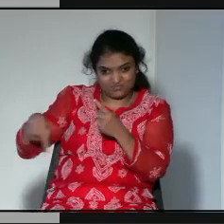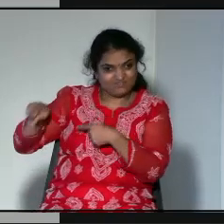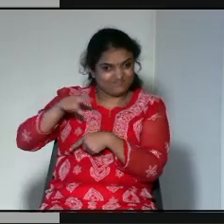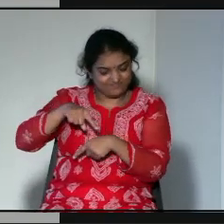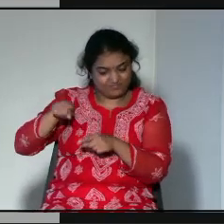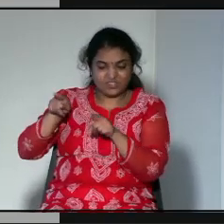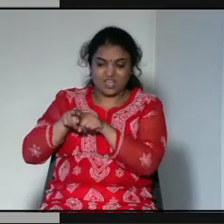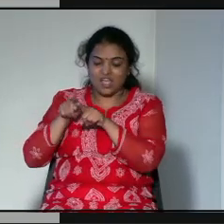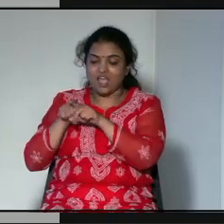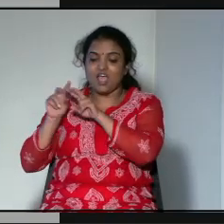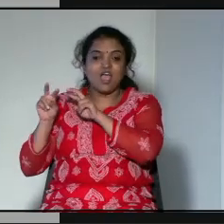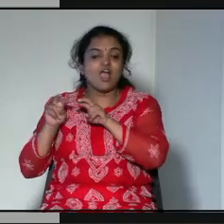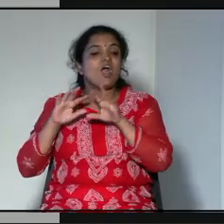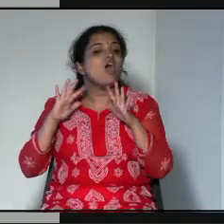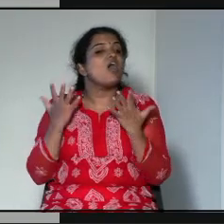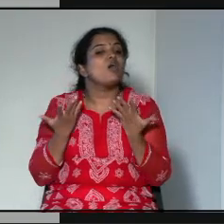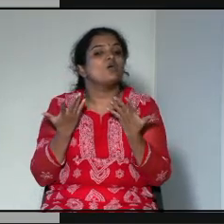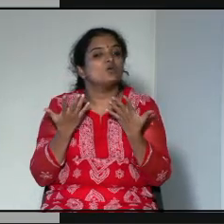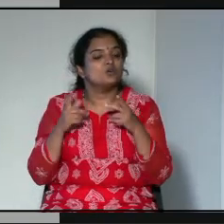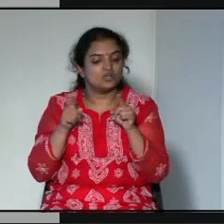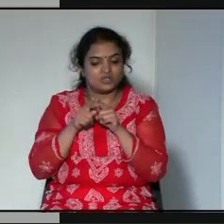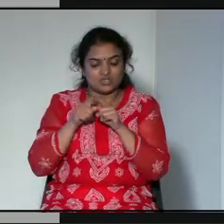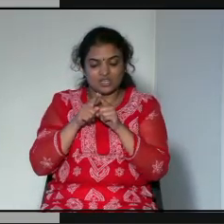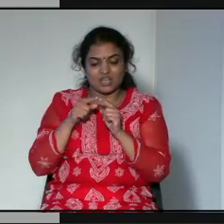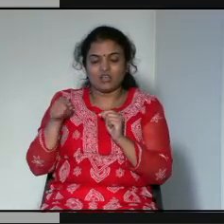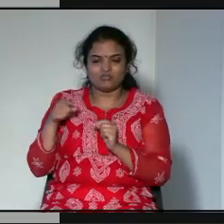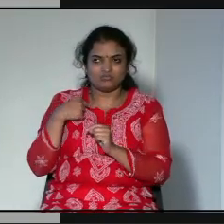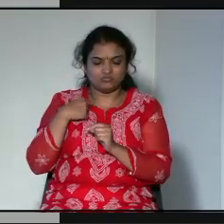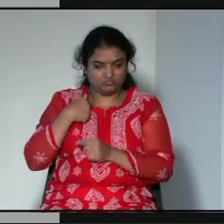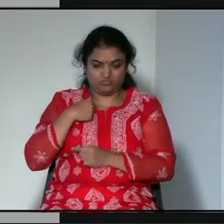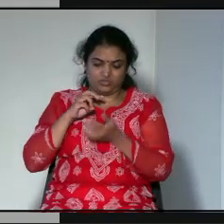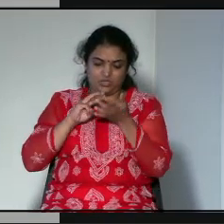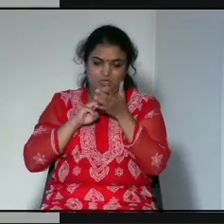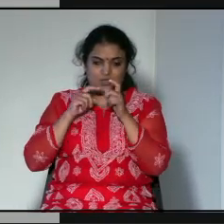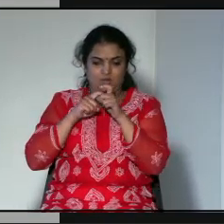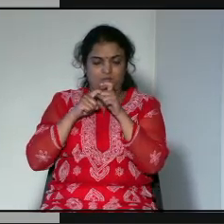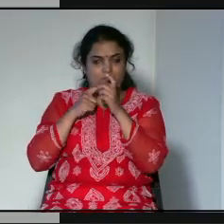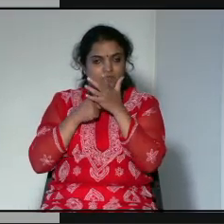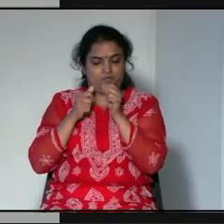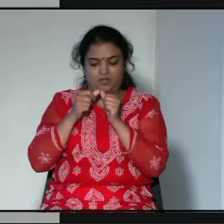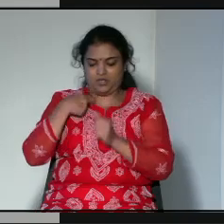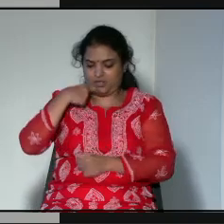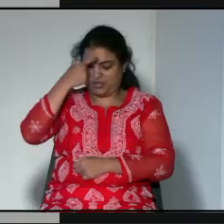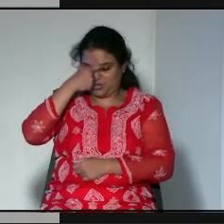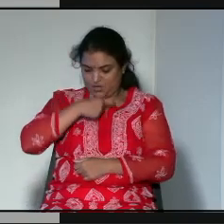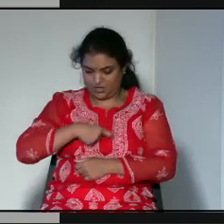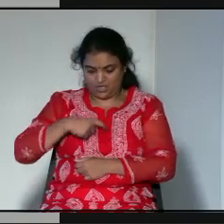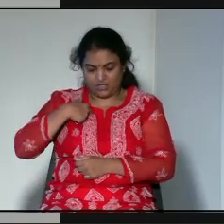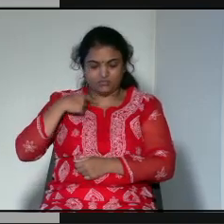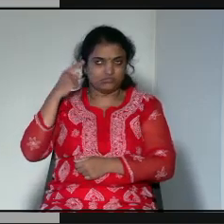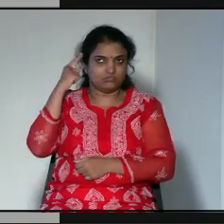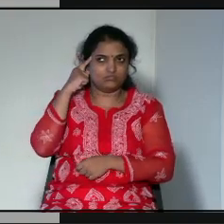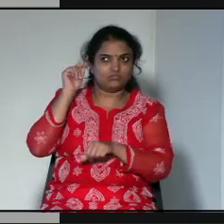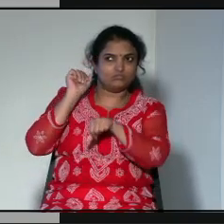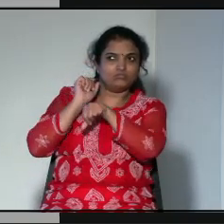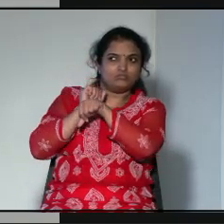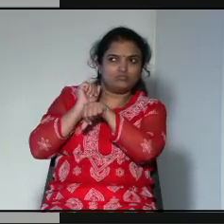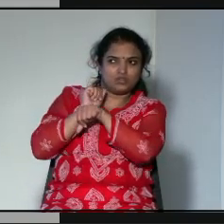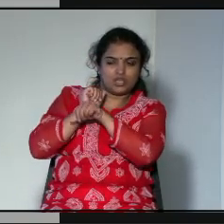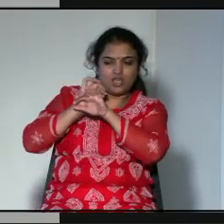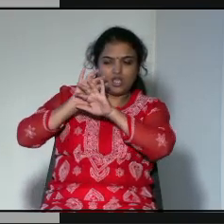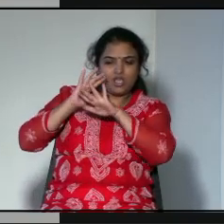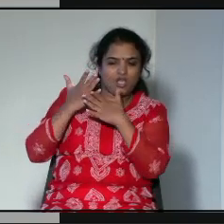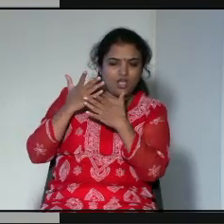vocation of the artist as an artisan, she consciously embraced a way of working and living that